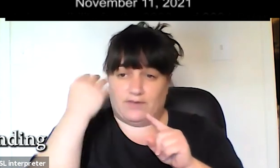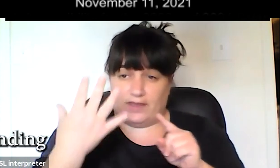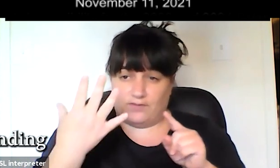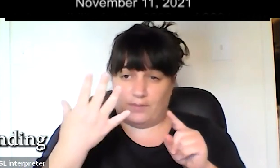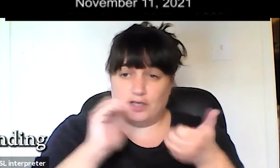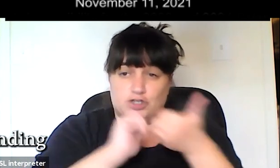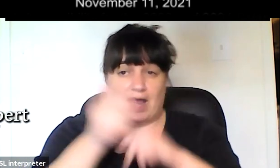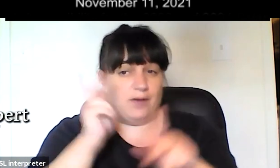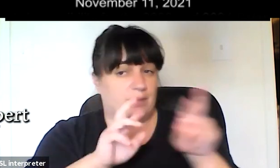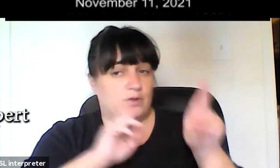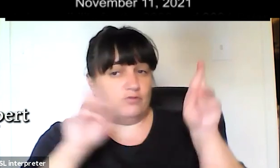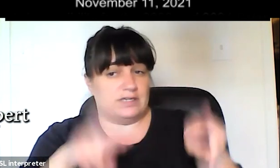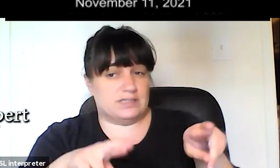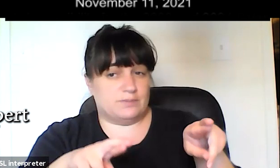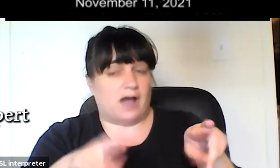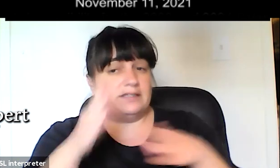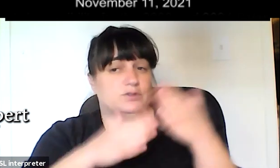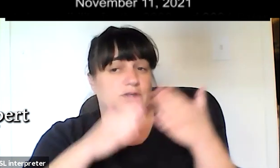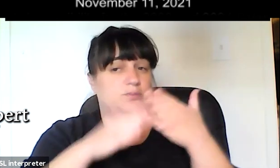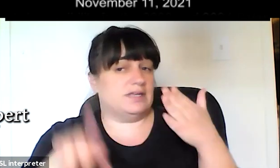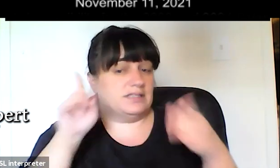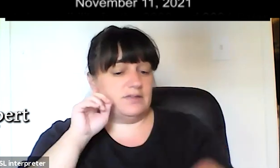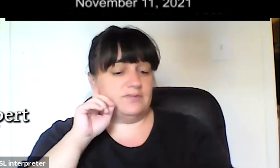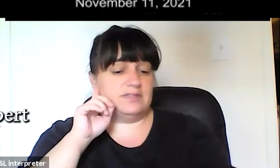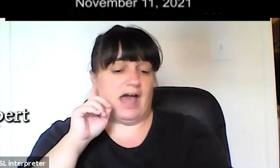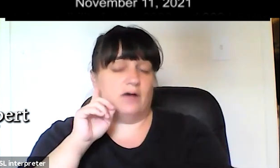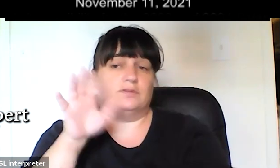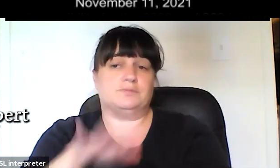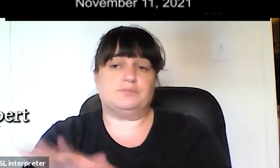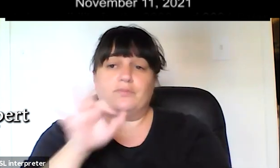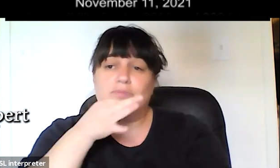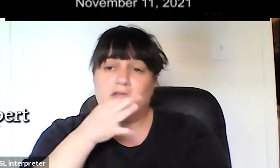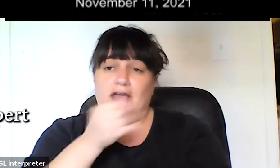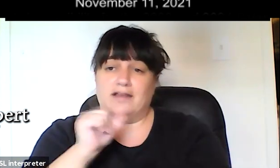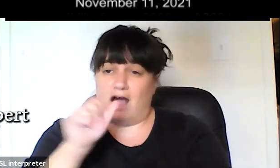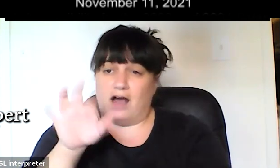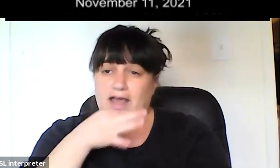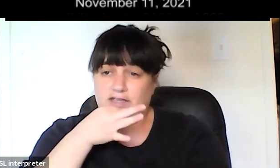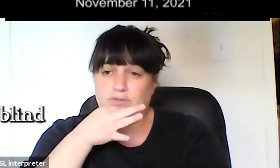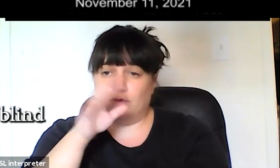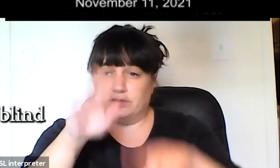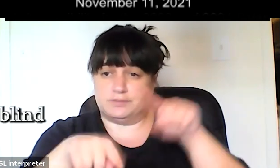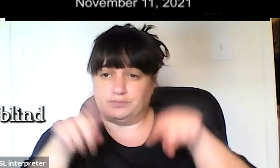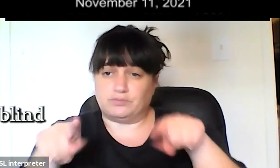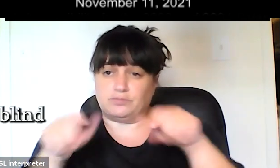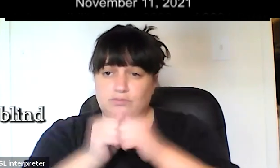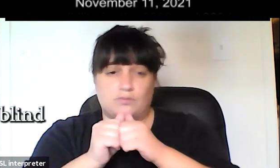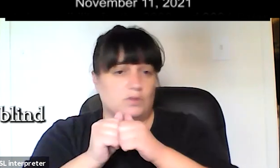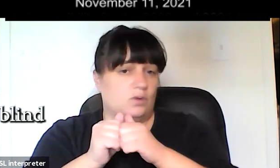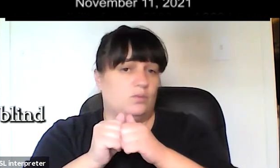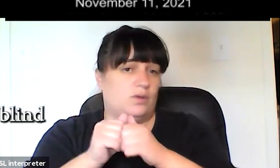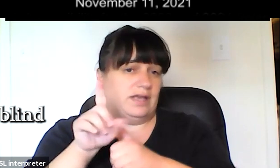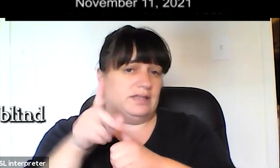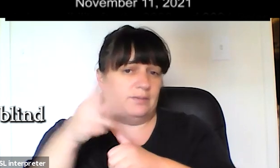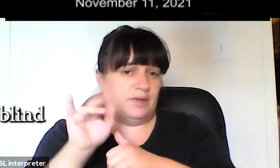how people were responding to these pieces of sound across the expert and the non-expert spectrum with BVI